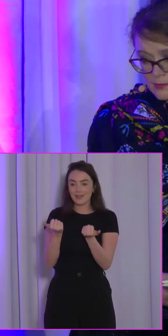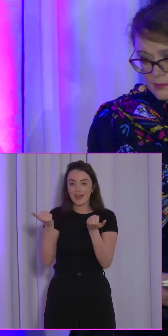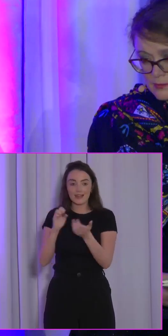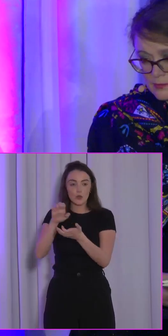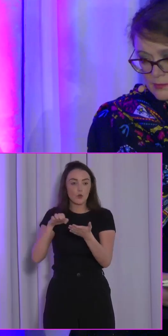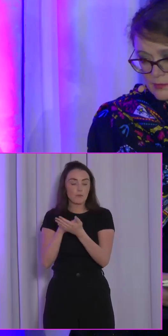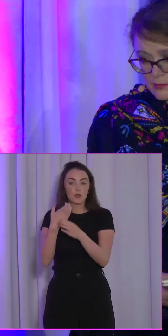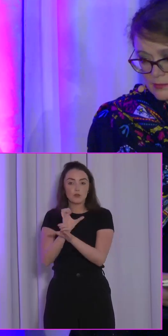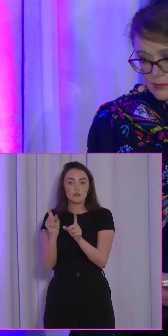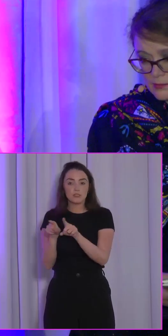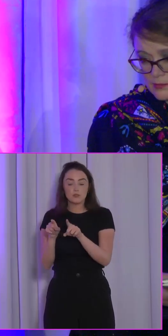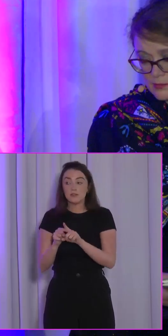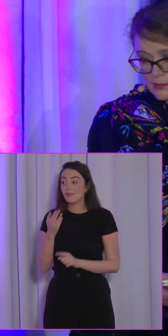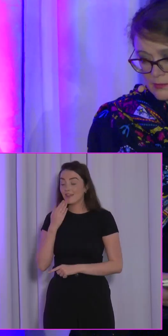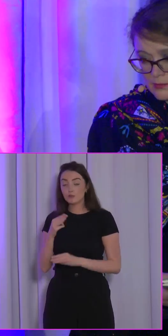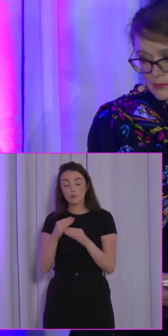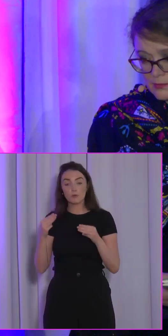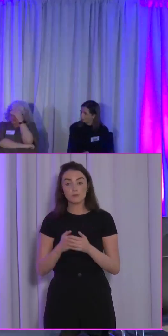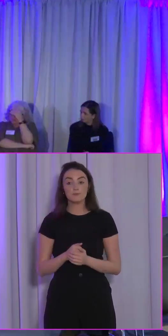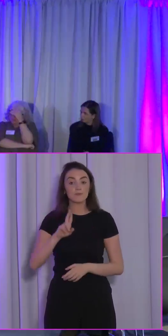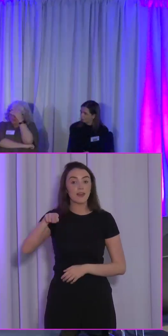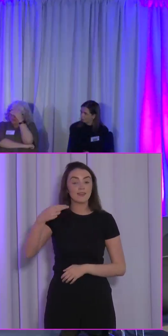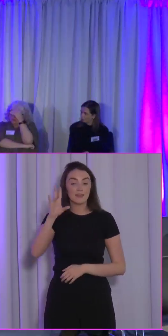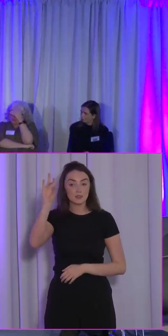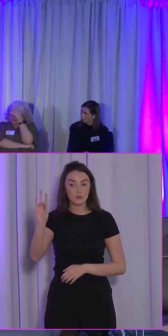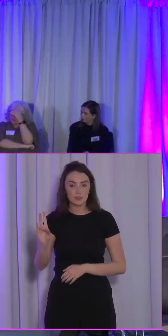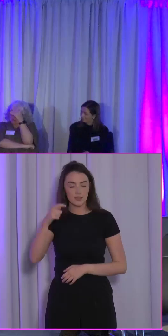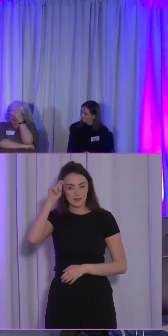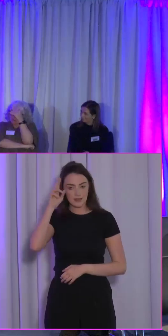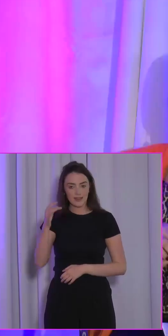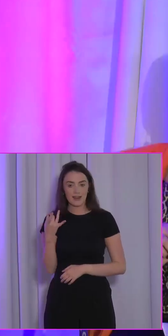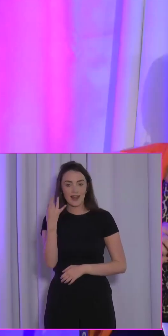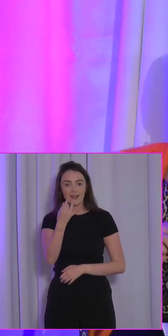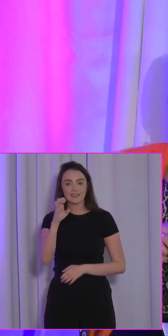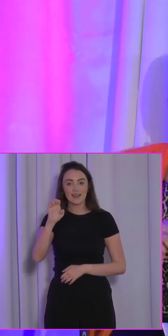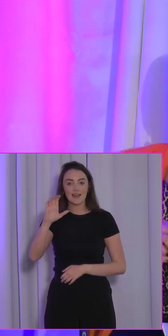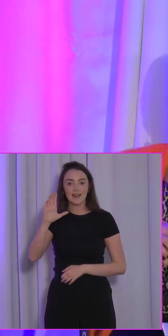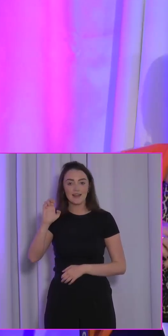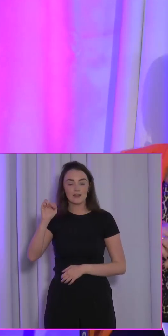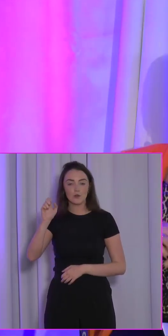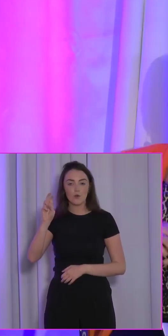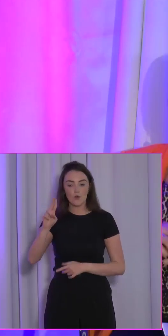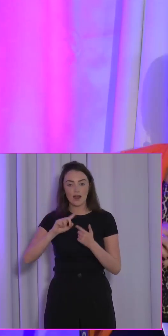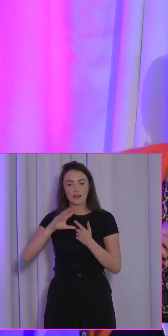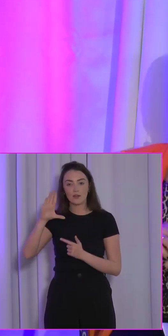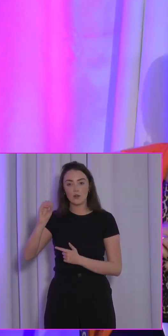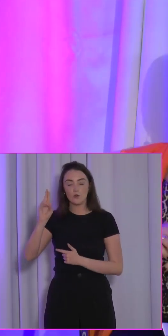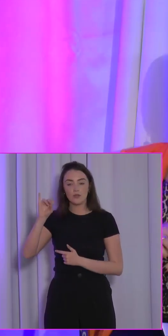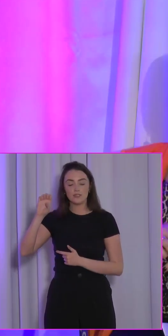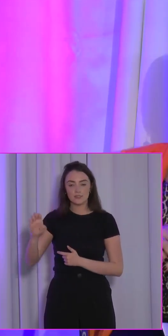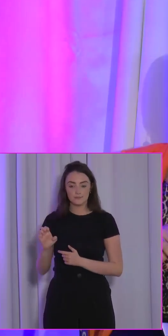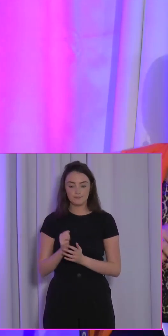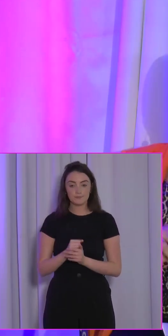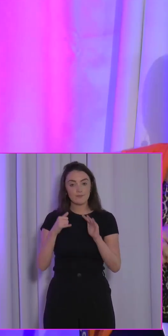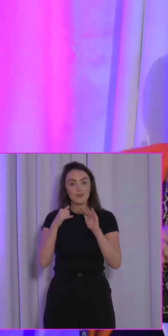countries as well. Thank you so much. And the next question I think we could probably put to Eleanor and Louise, and that is that the last comprehensive